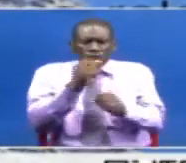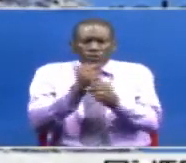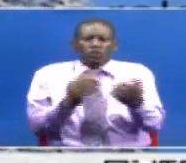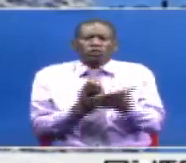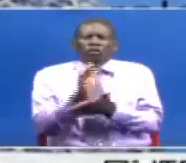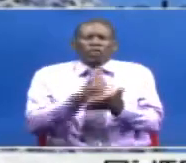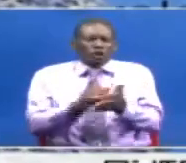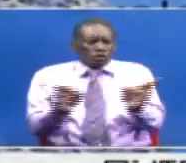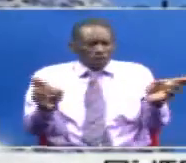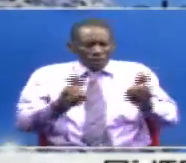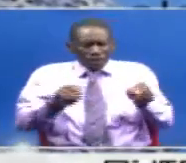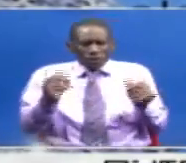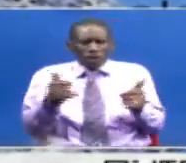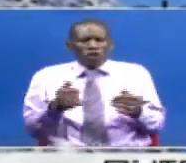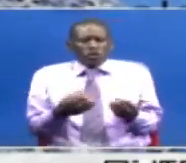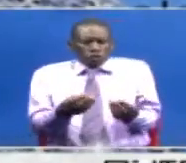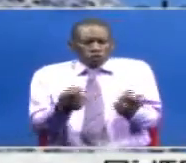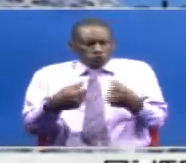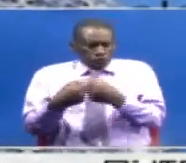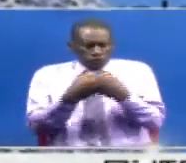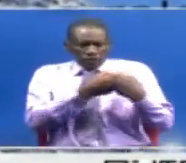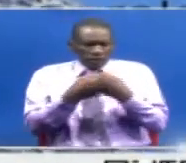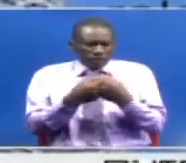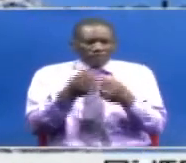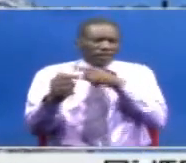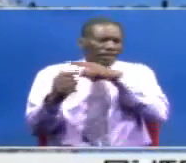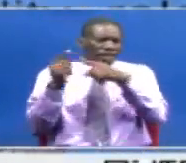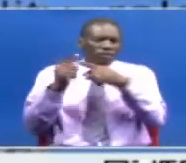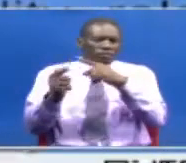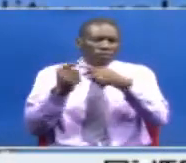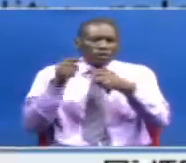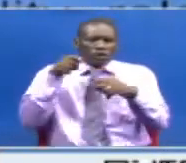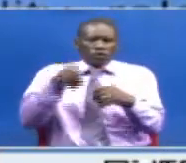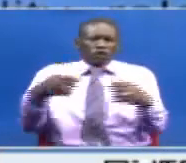to address the challenges currently facing your respective universities and colleges.